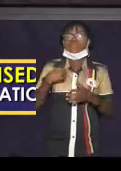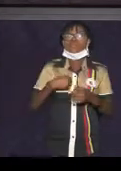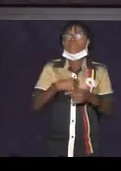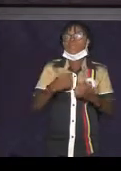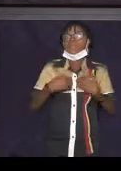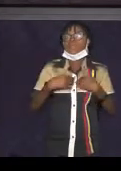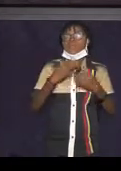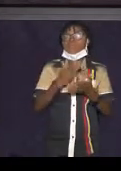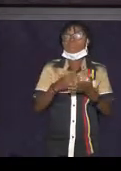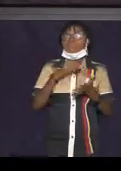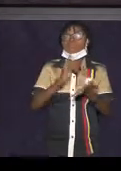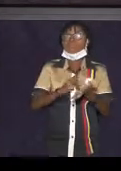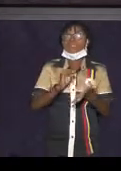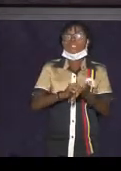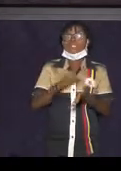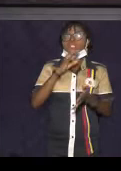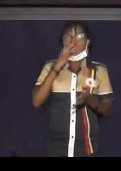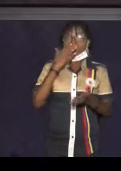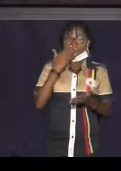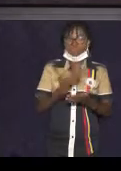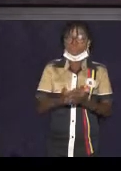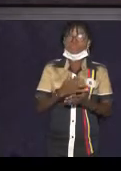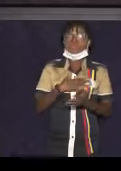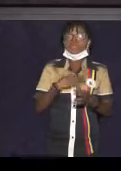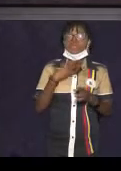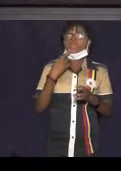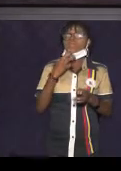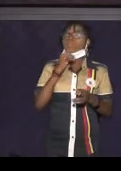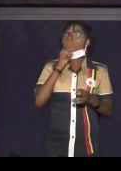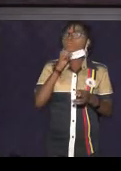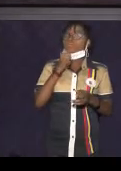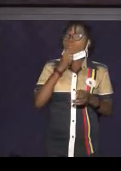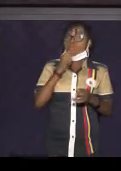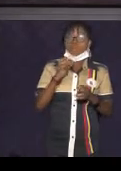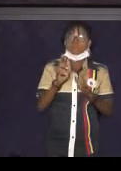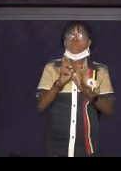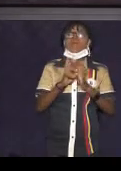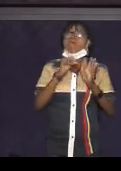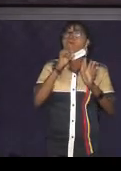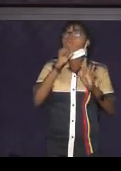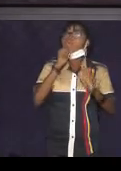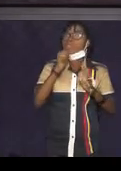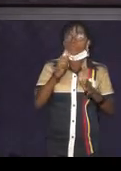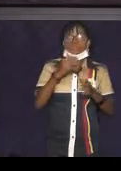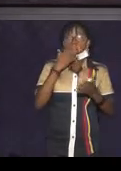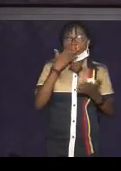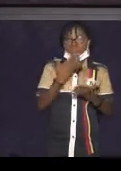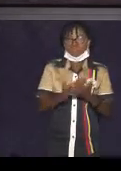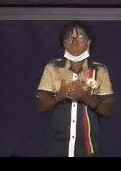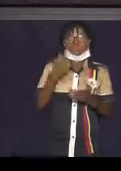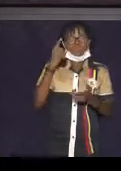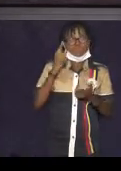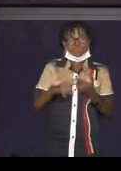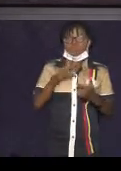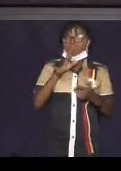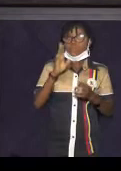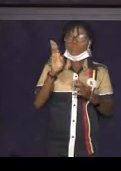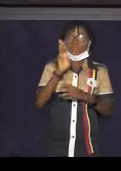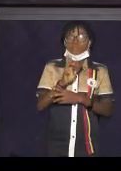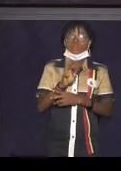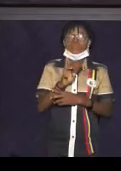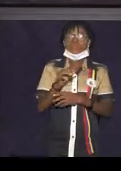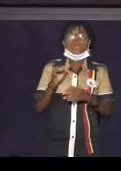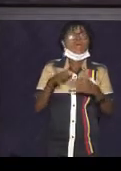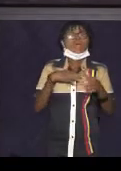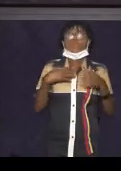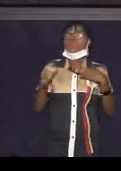good and legal, while we have some drugs that are illegal and are not good to be used